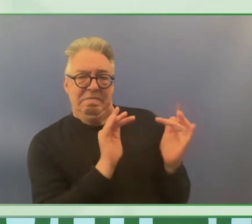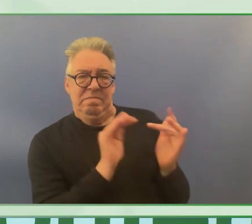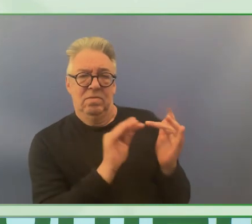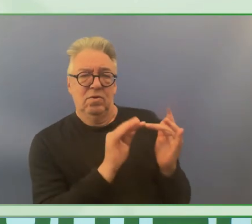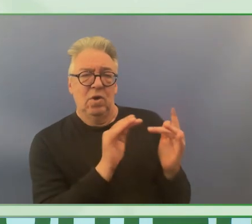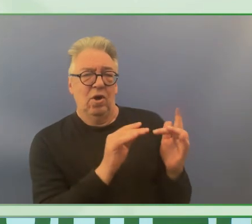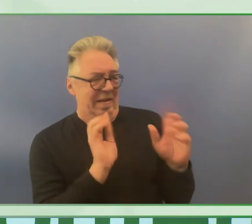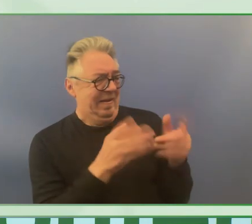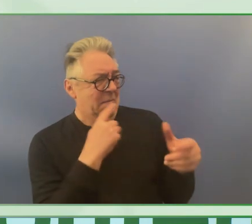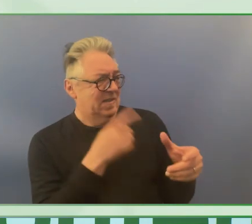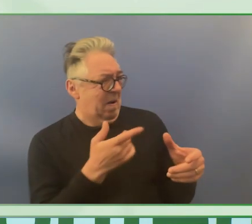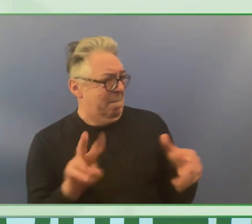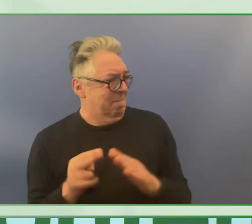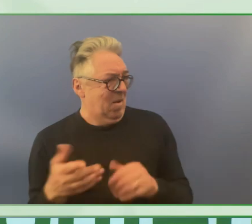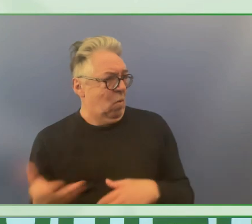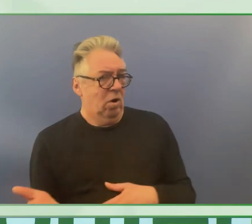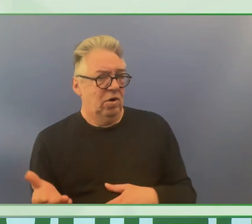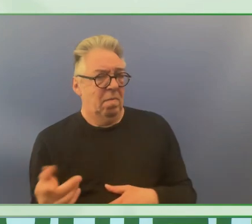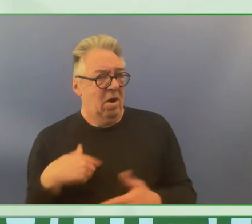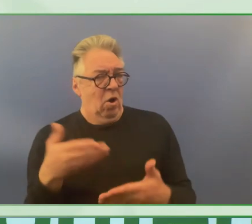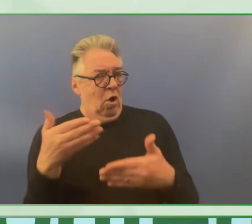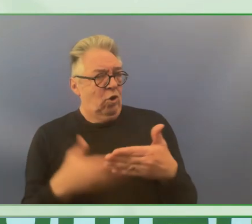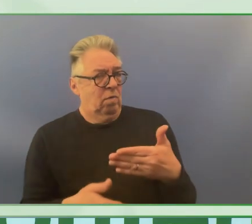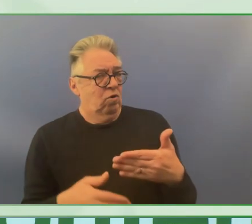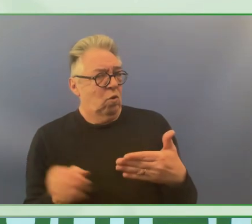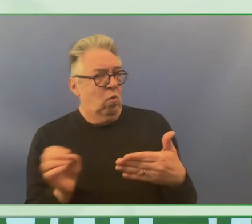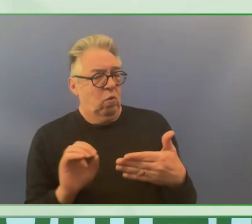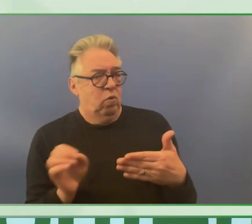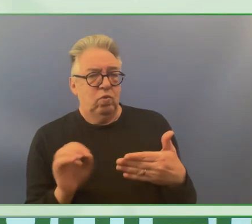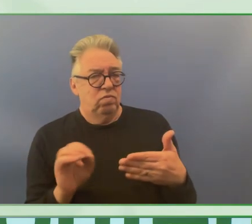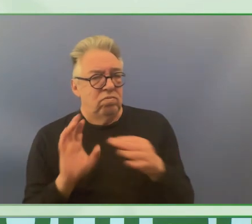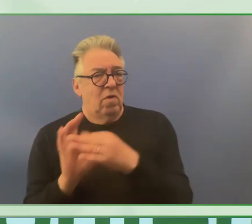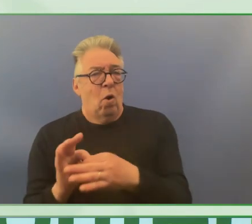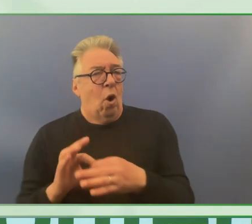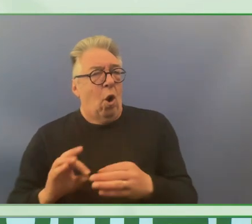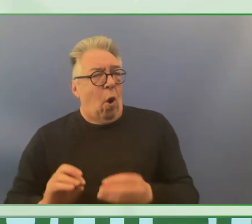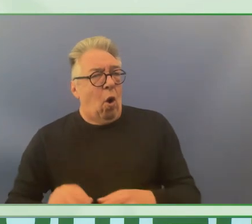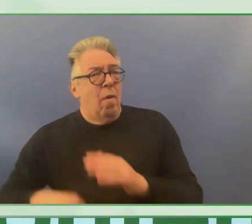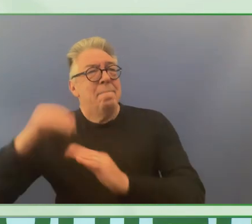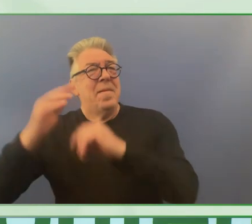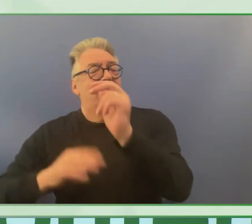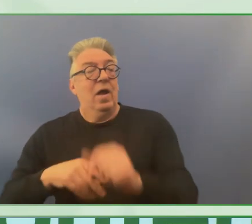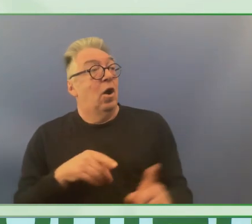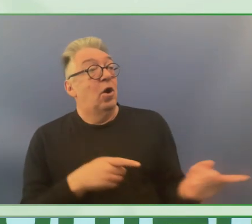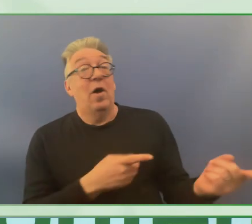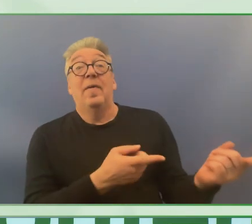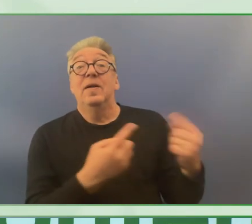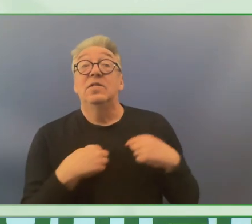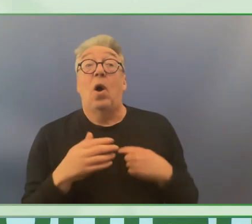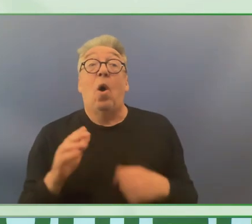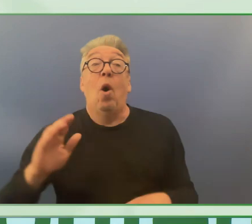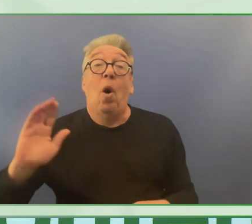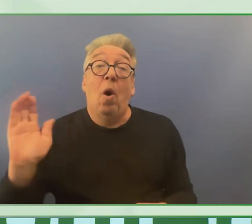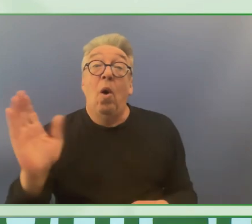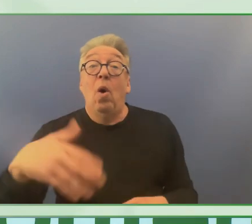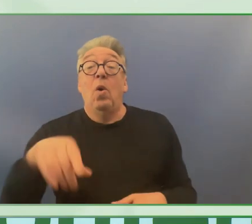mean? Like, my document is not construction related. I'm really confused. And they meant, oh, what that means is like, do you